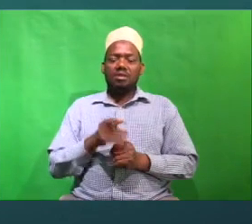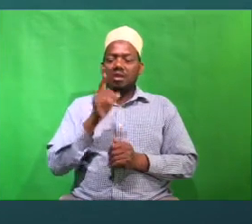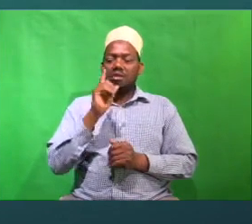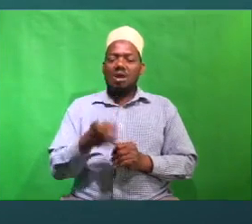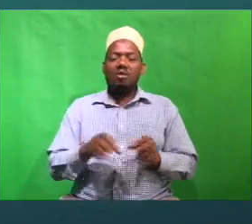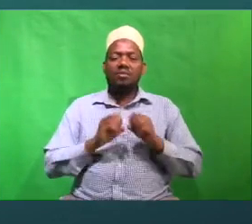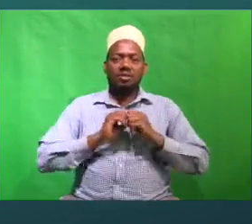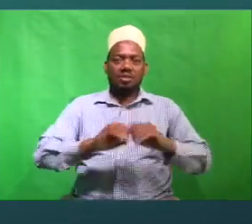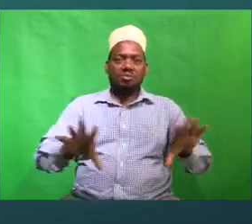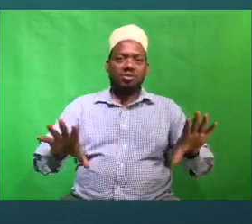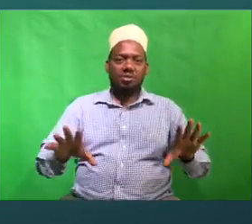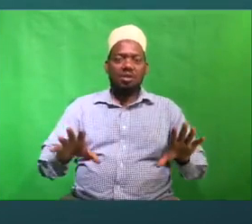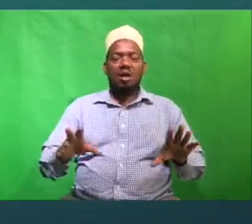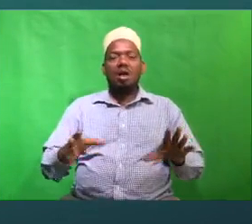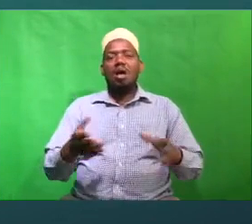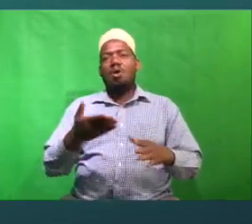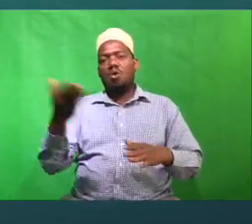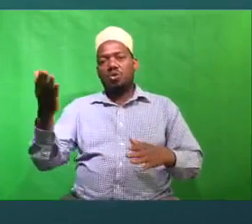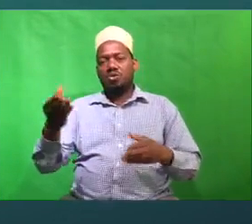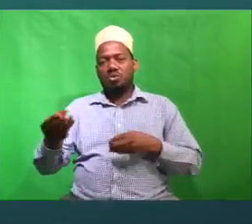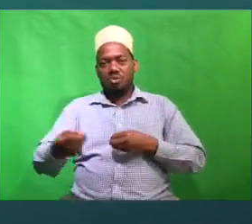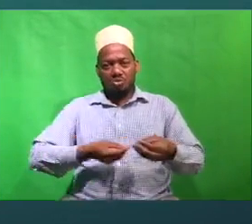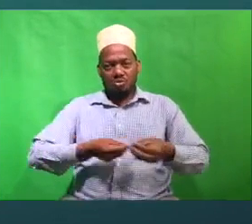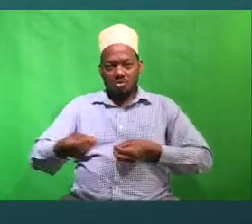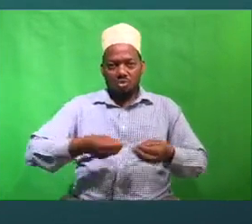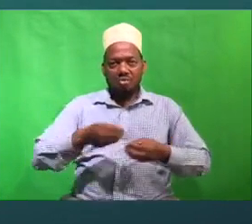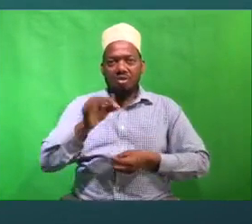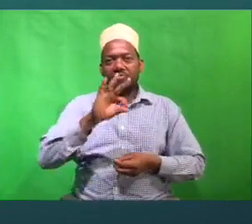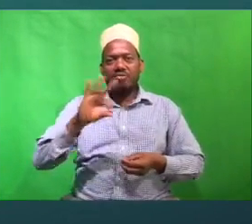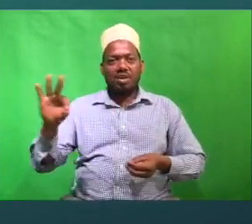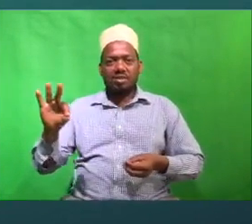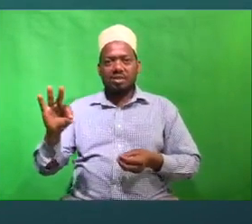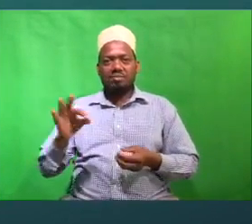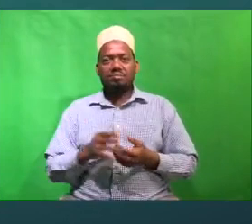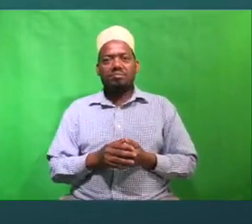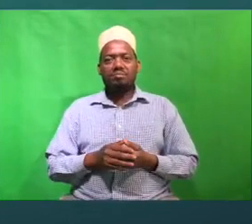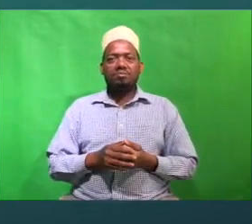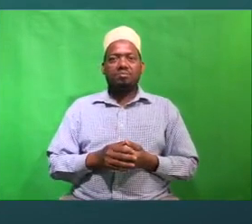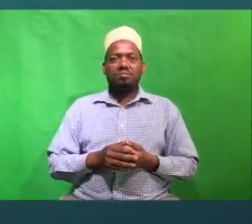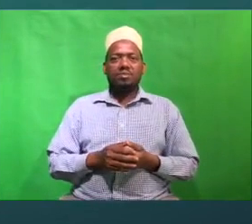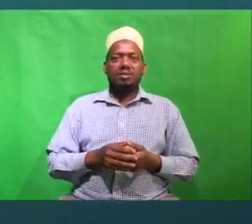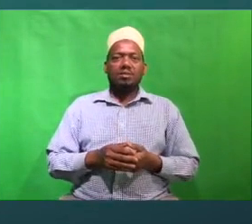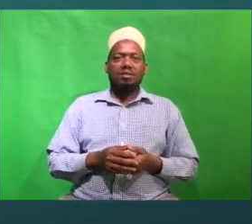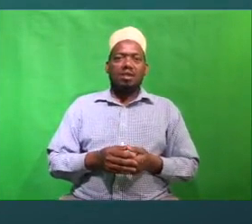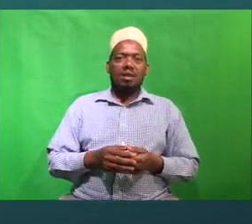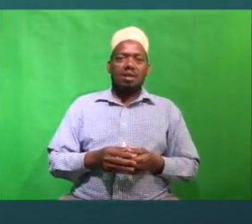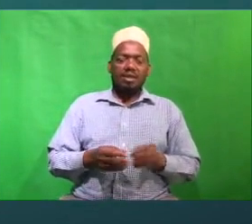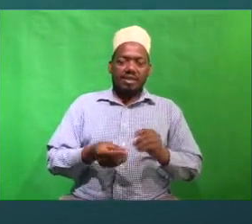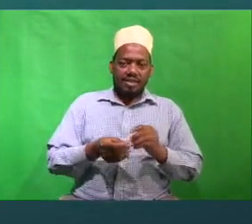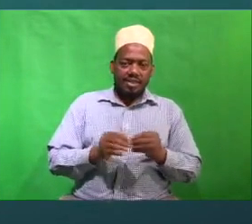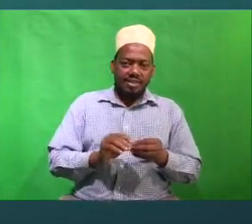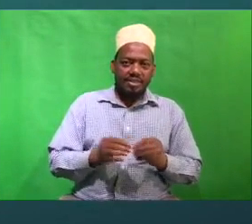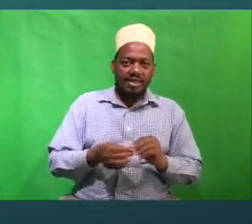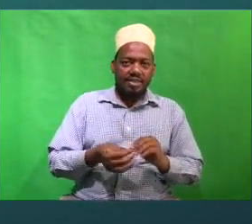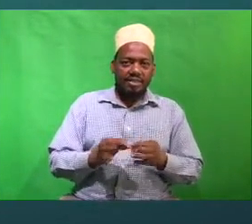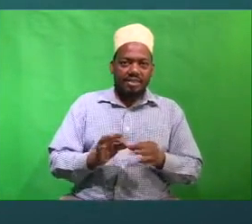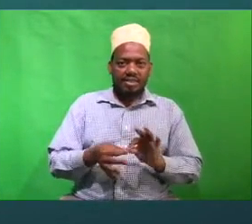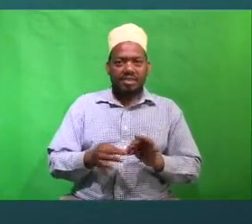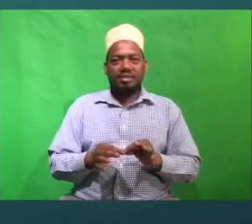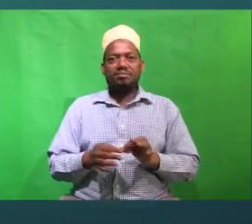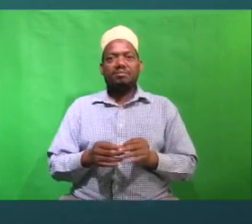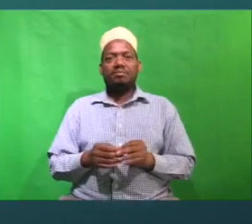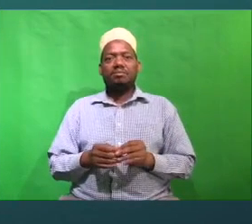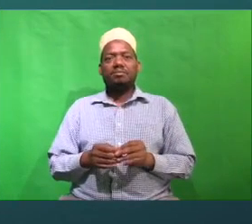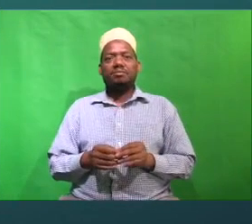distribution. Also economic factor, most region within intensive farming or industry can support a large number of